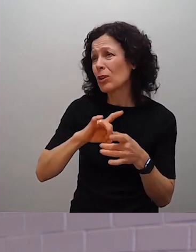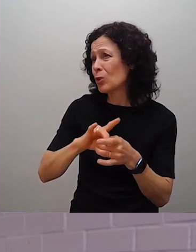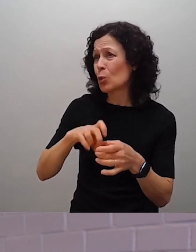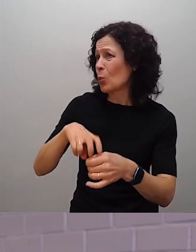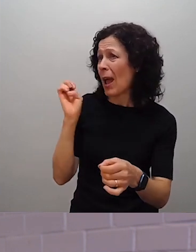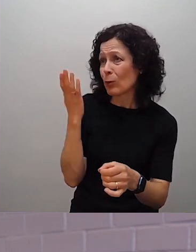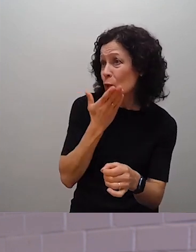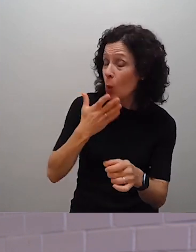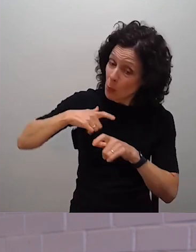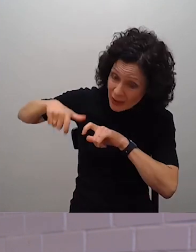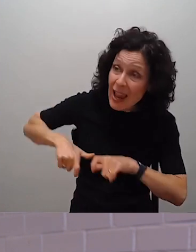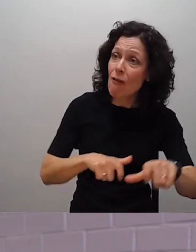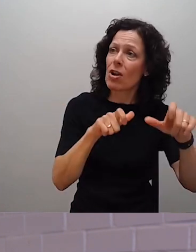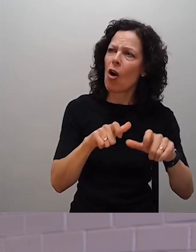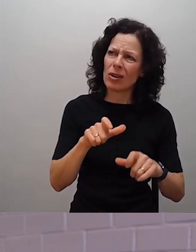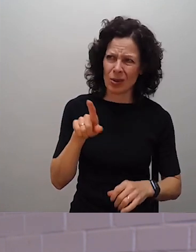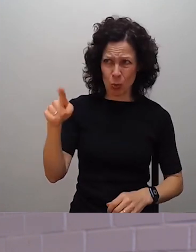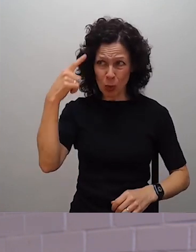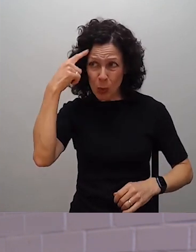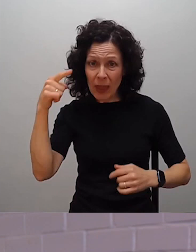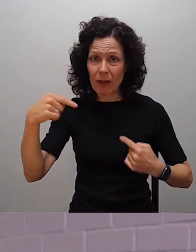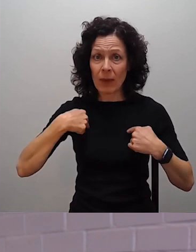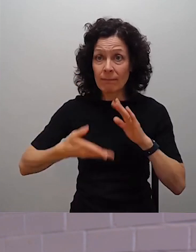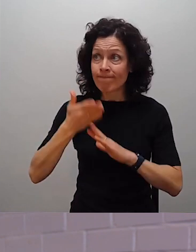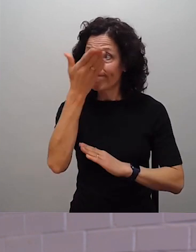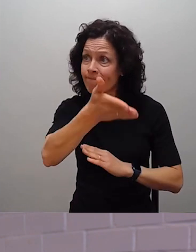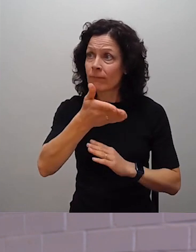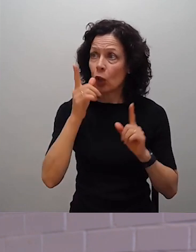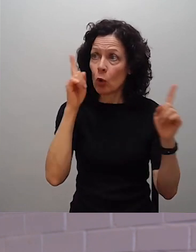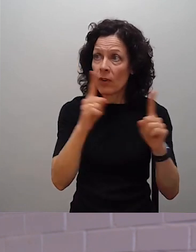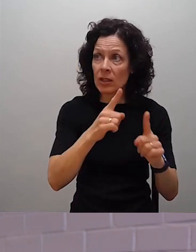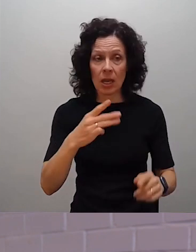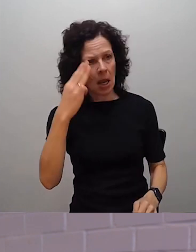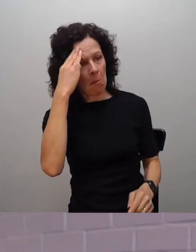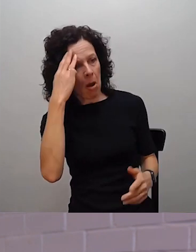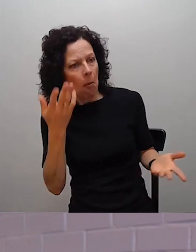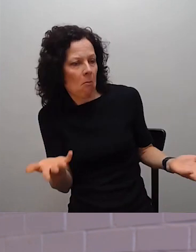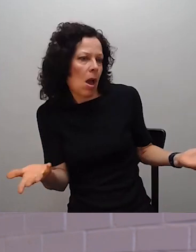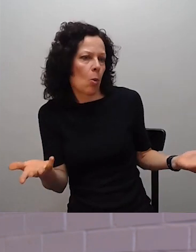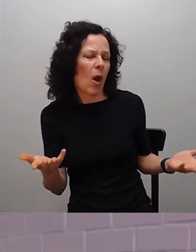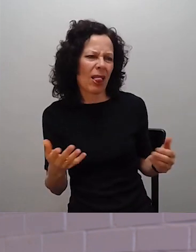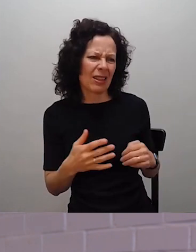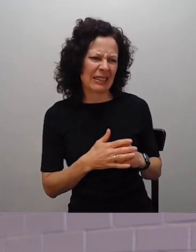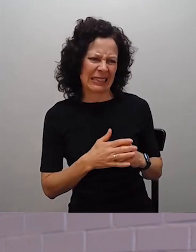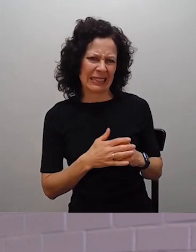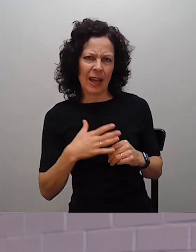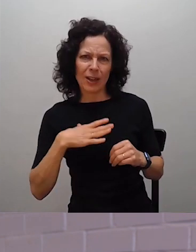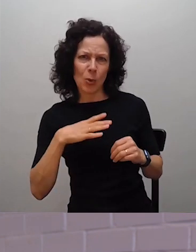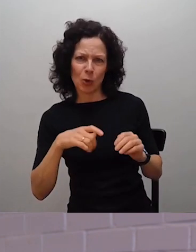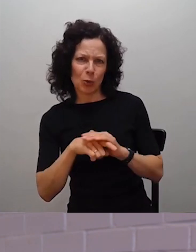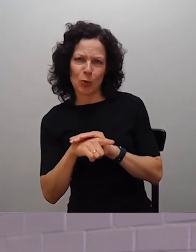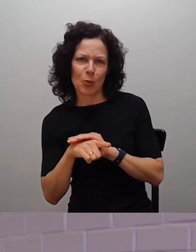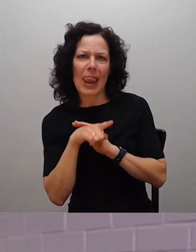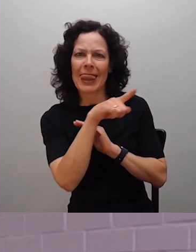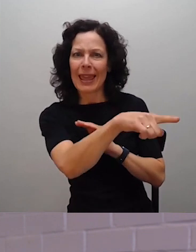want to carry on. And like I was like, what would you say if I went to university? And my mum was like, well, I wouldn't want you to